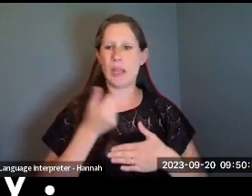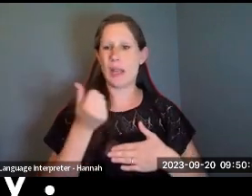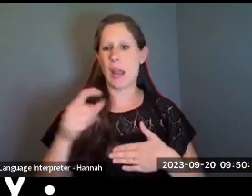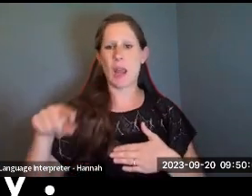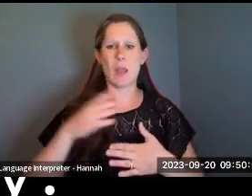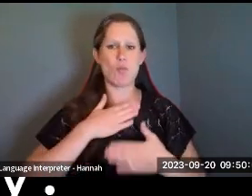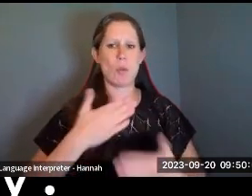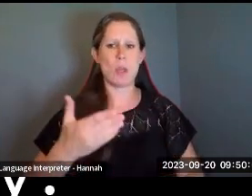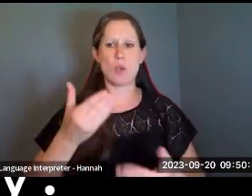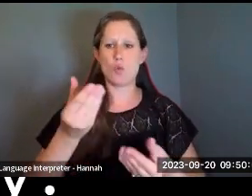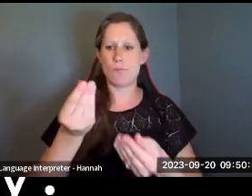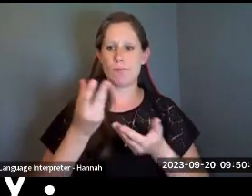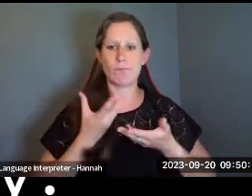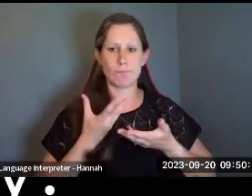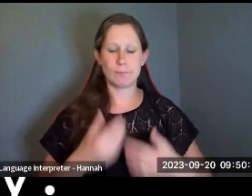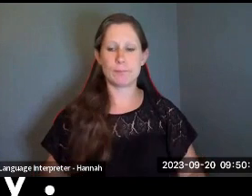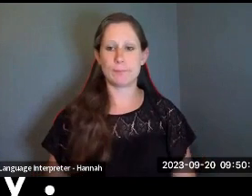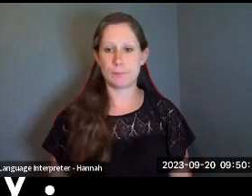to give.